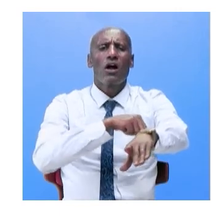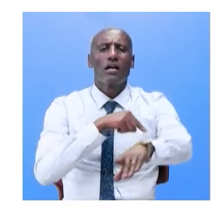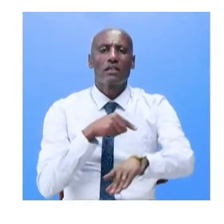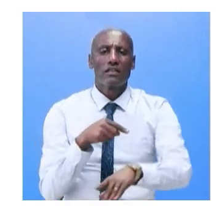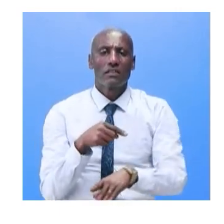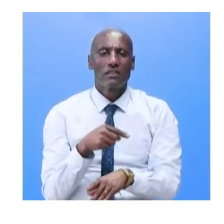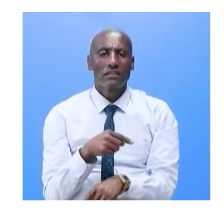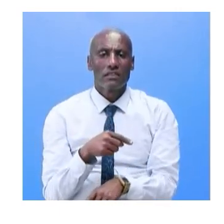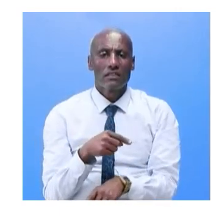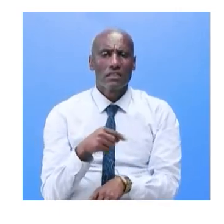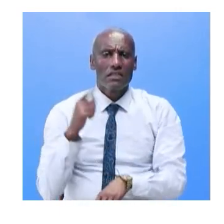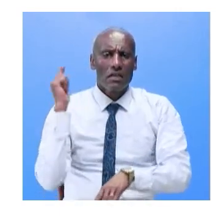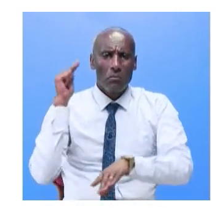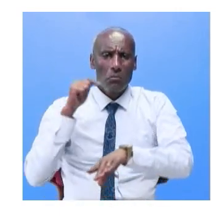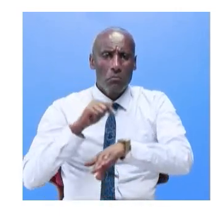period